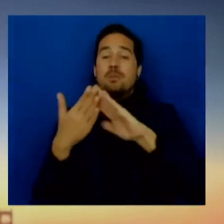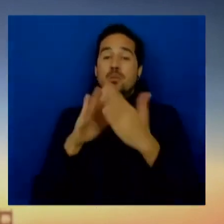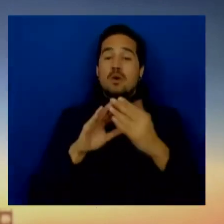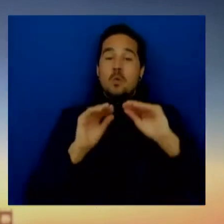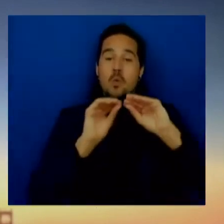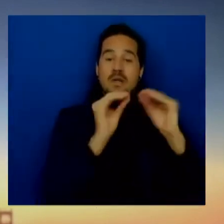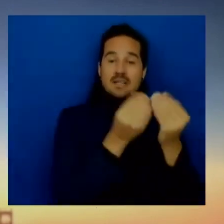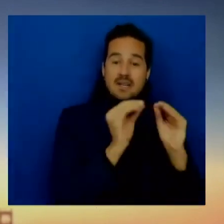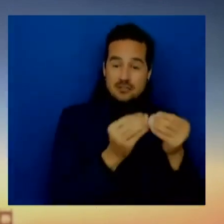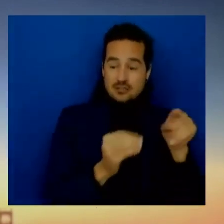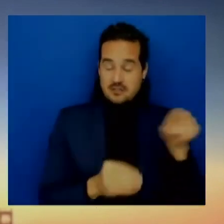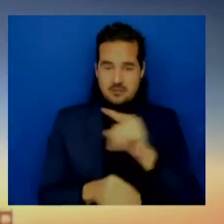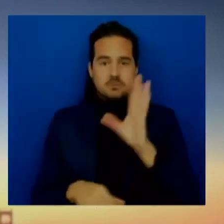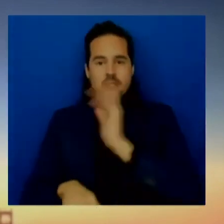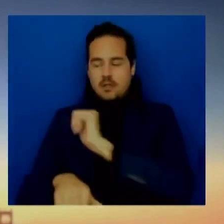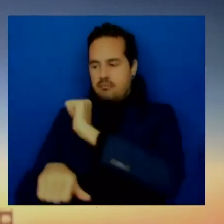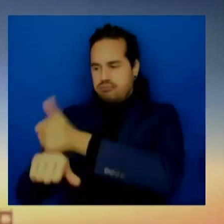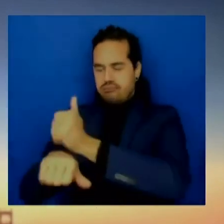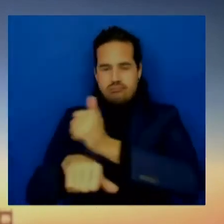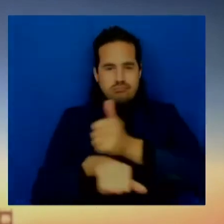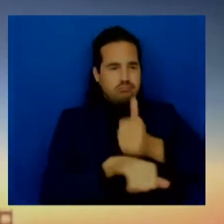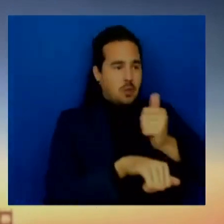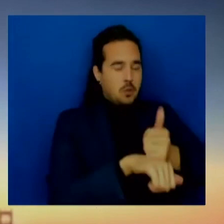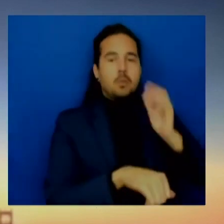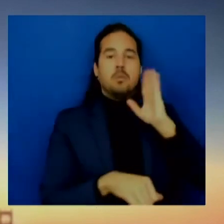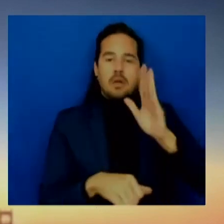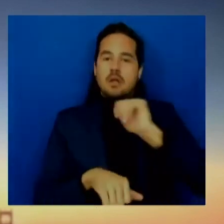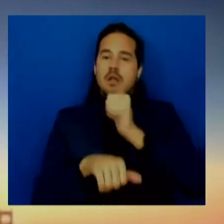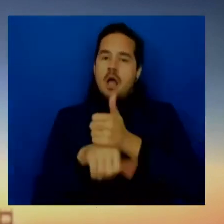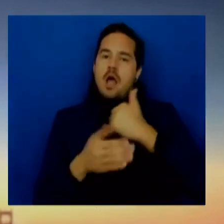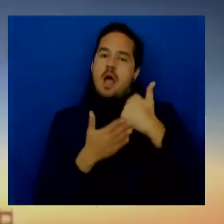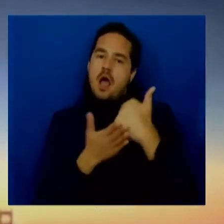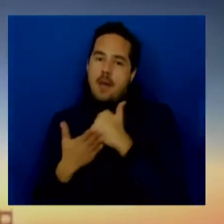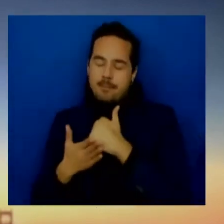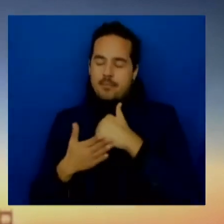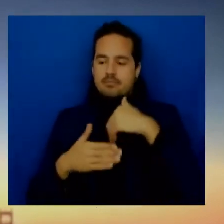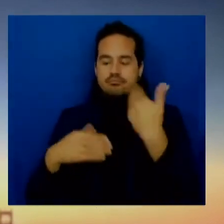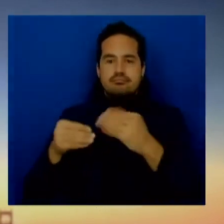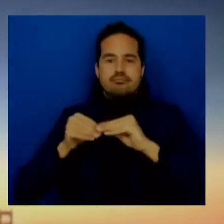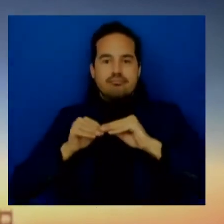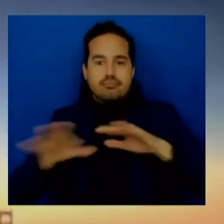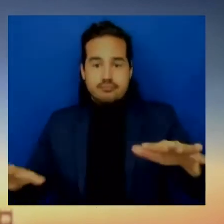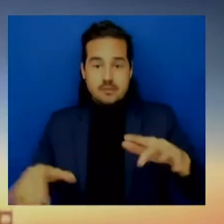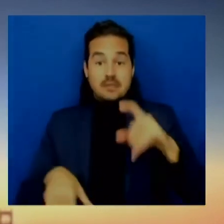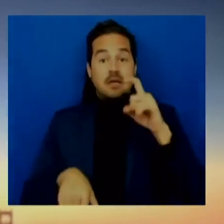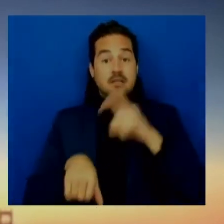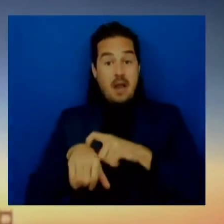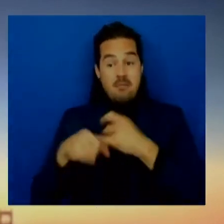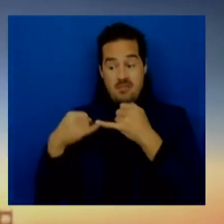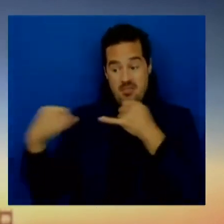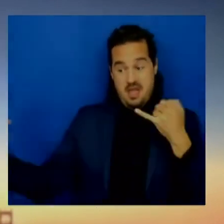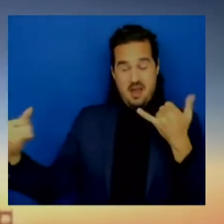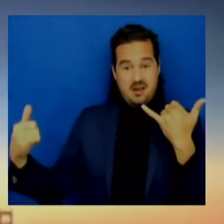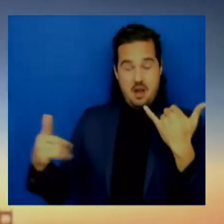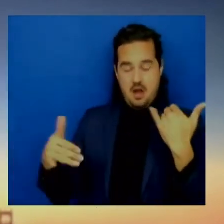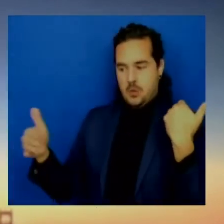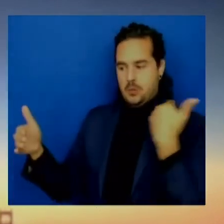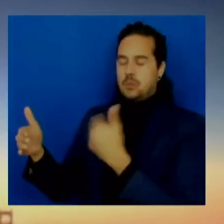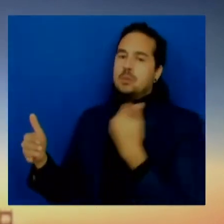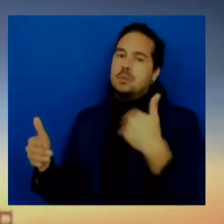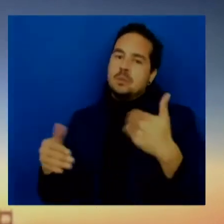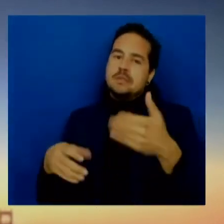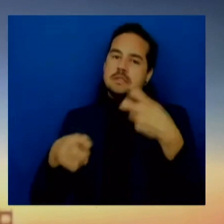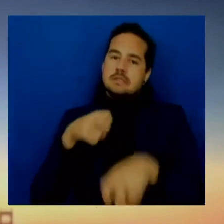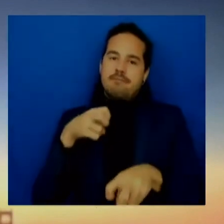is really challenging. And so implementation is key. All Home stands at the ready to really support our community